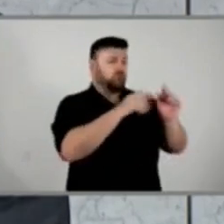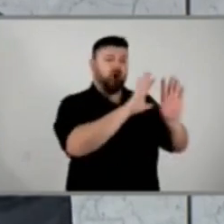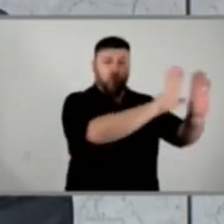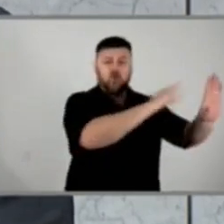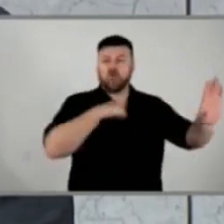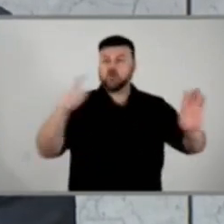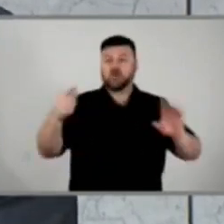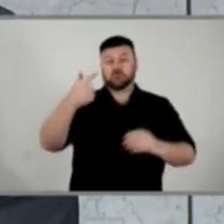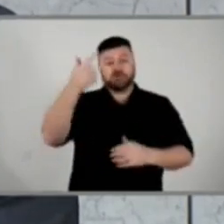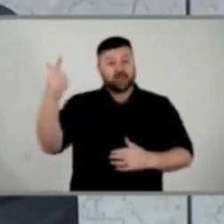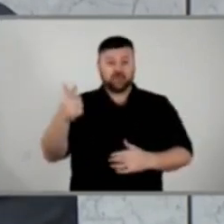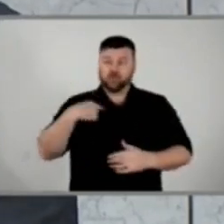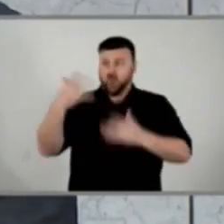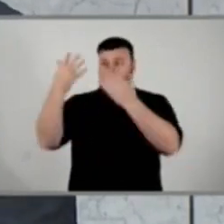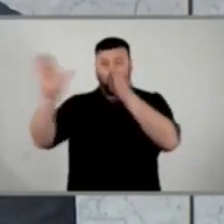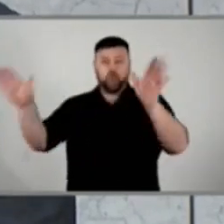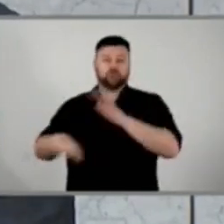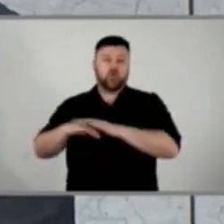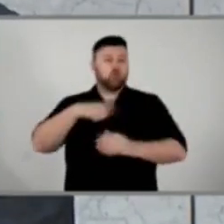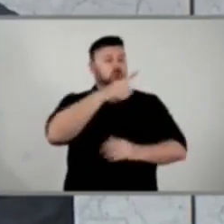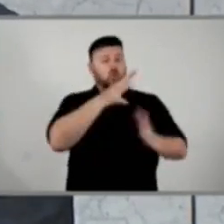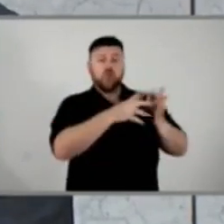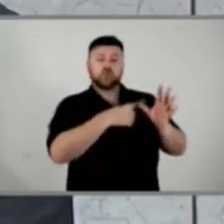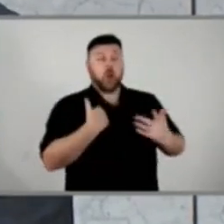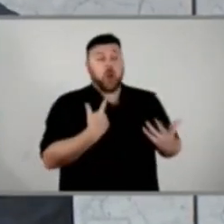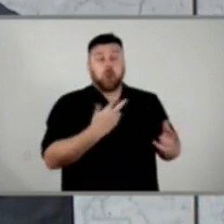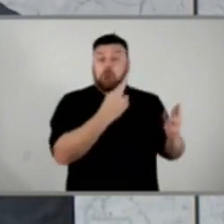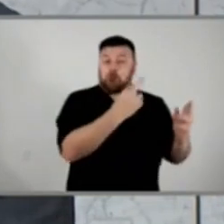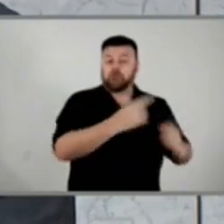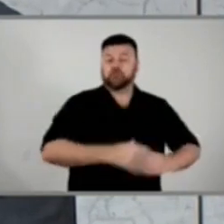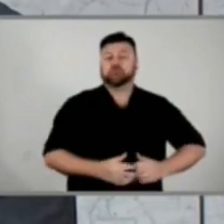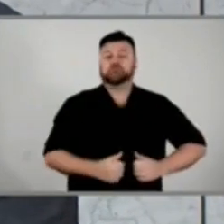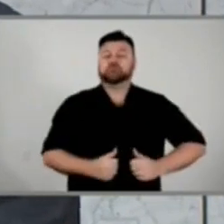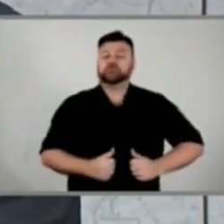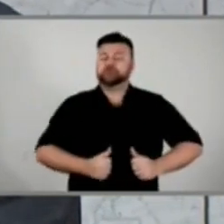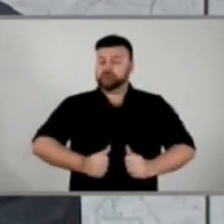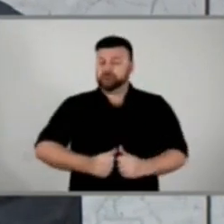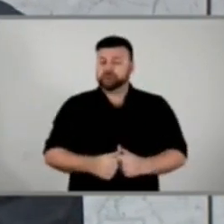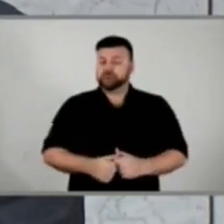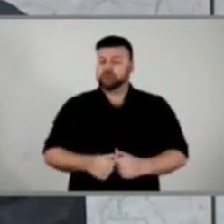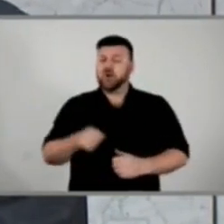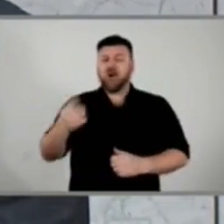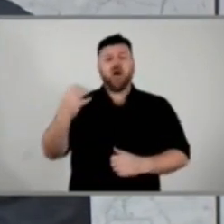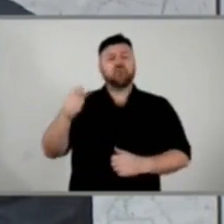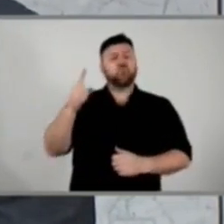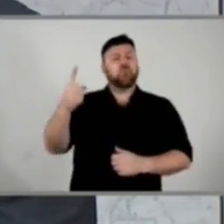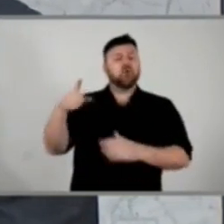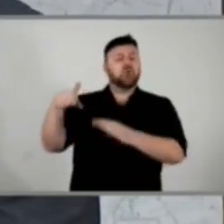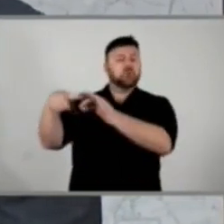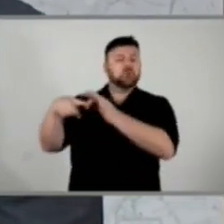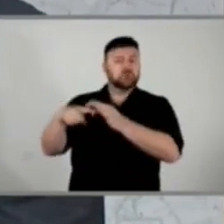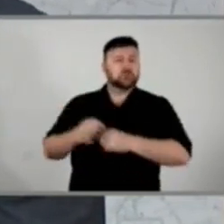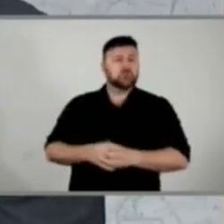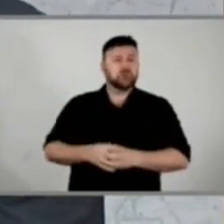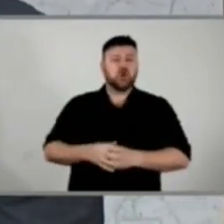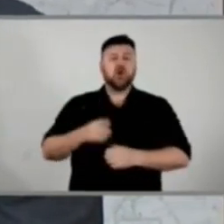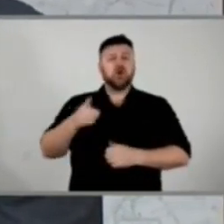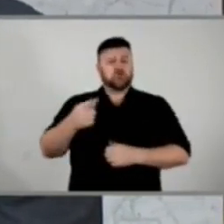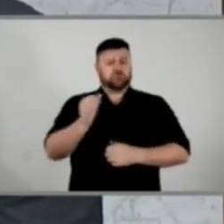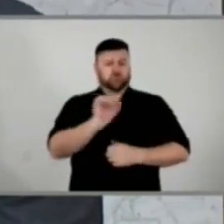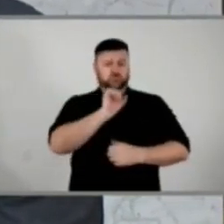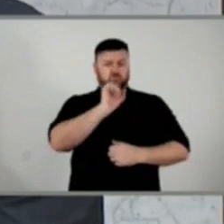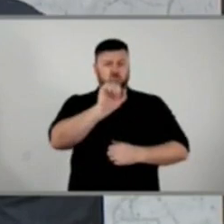8. Yeah. The repatriation issue. Officials from your department said the other day that